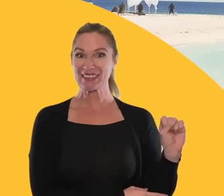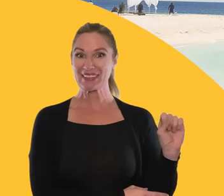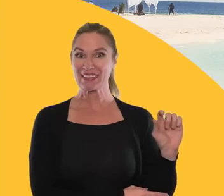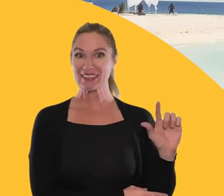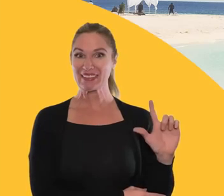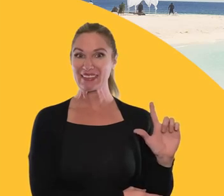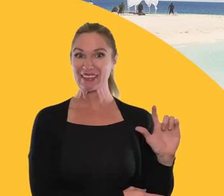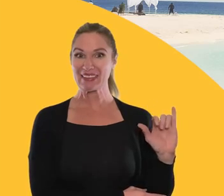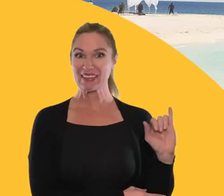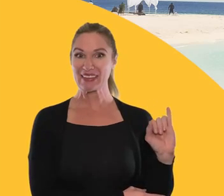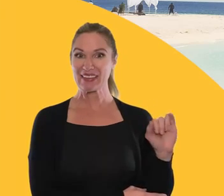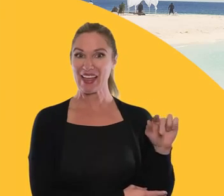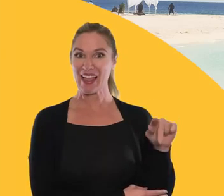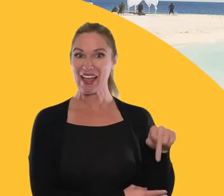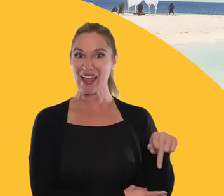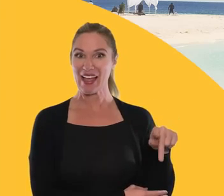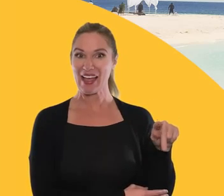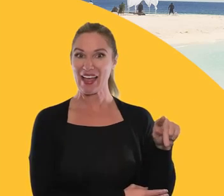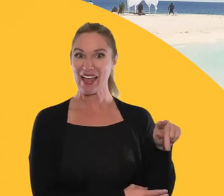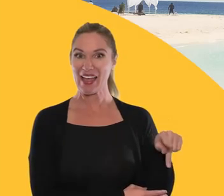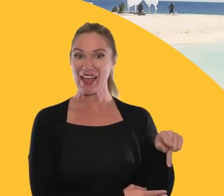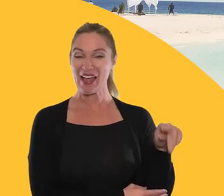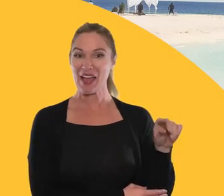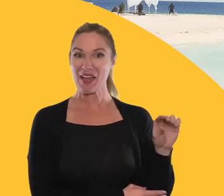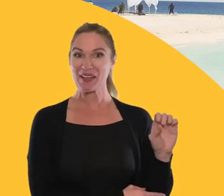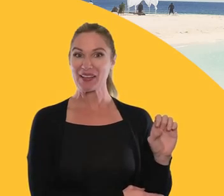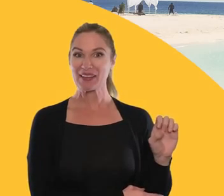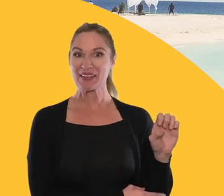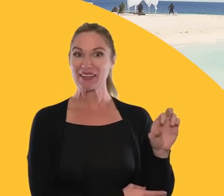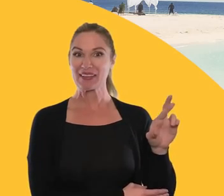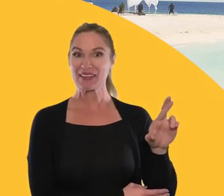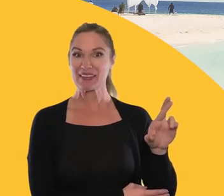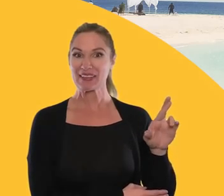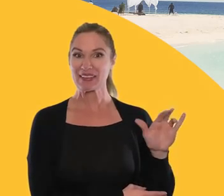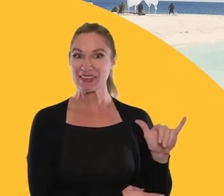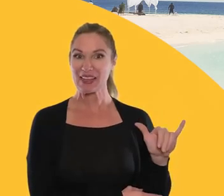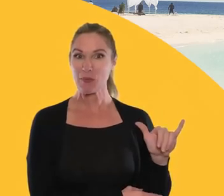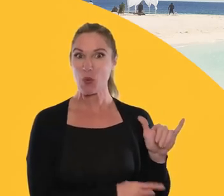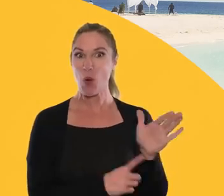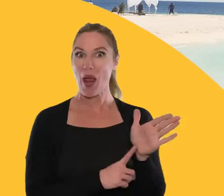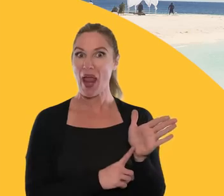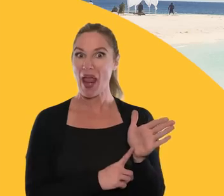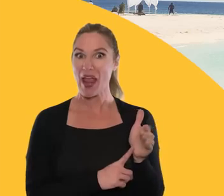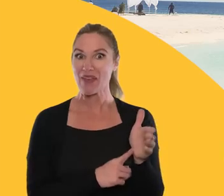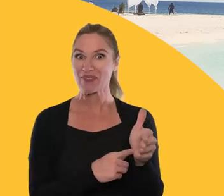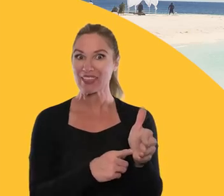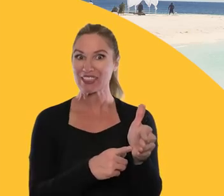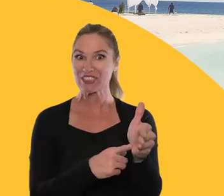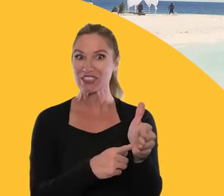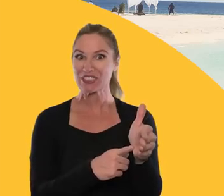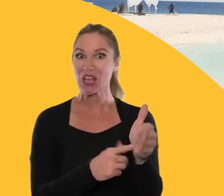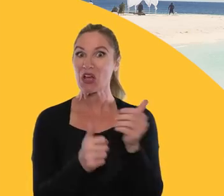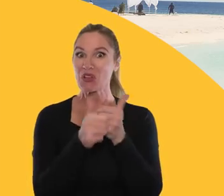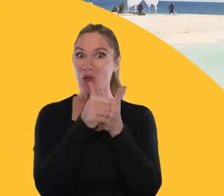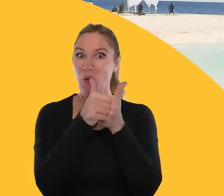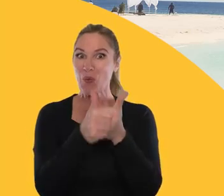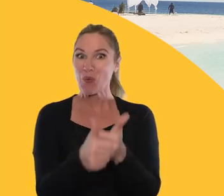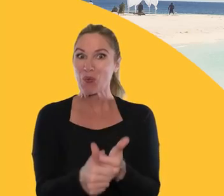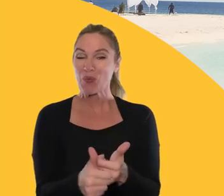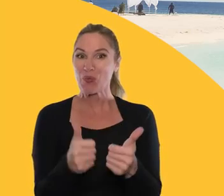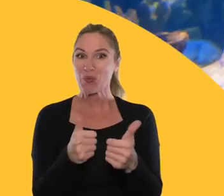sing Slippery Fish. So if you know the words, follow along. Here we